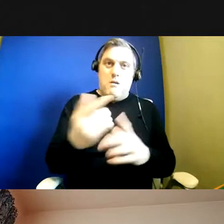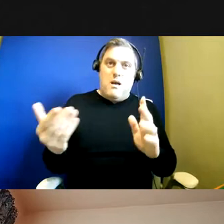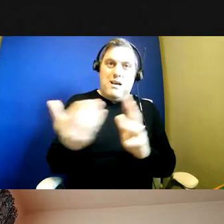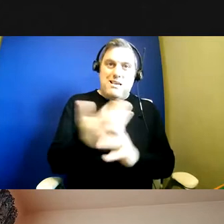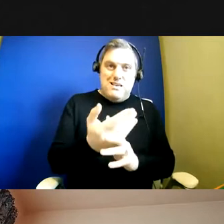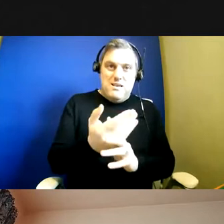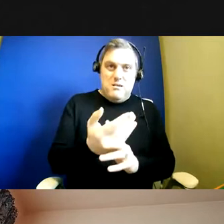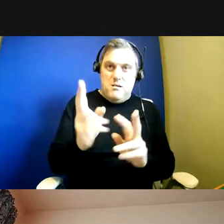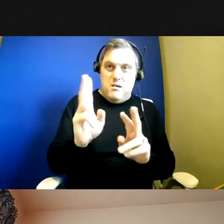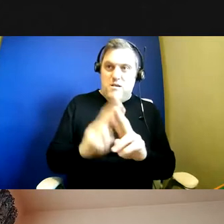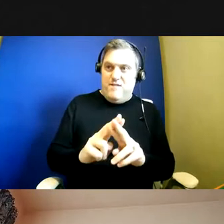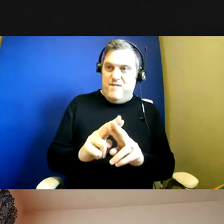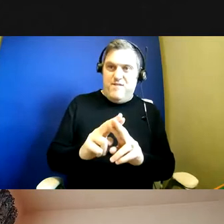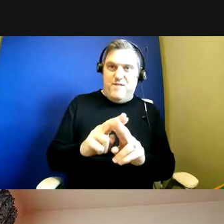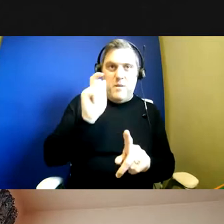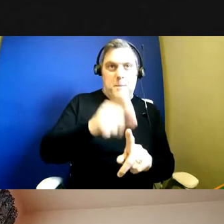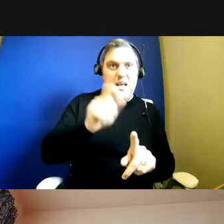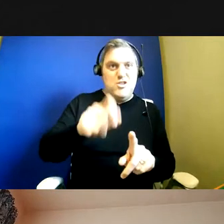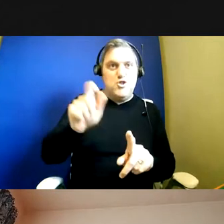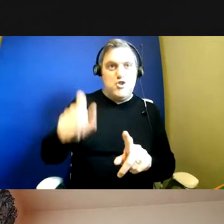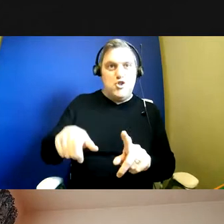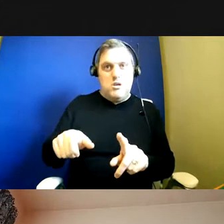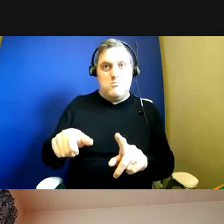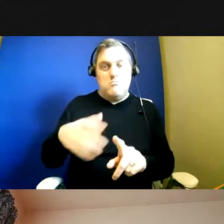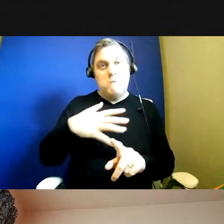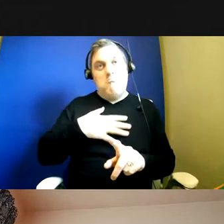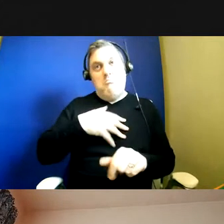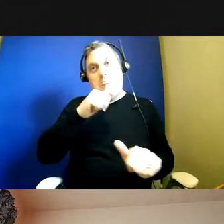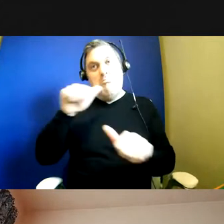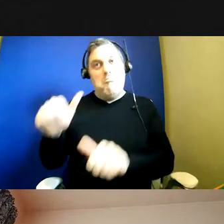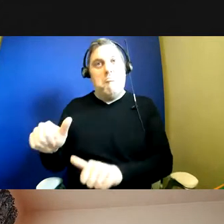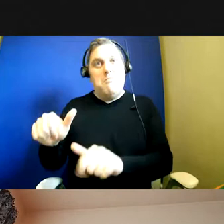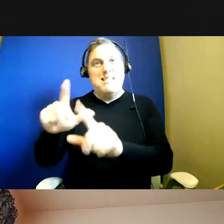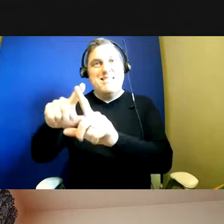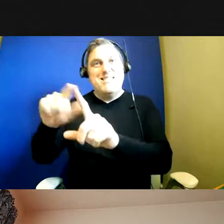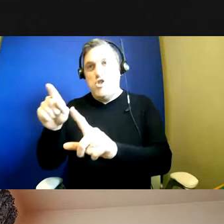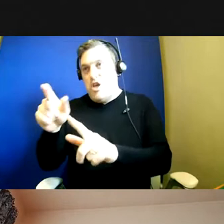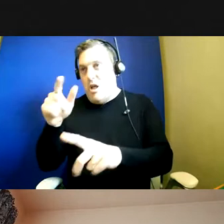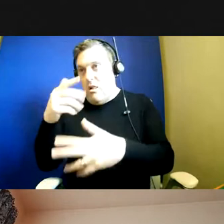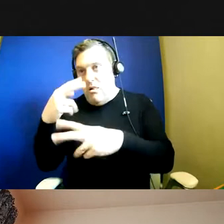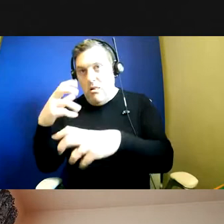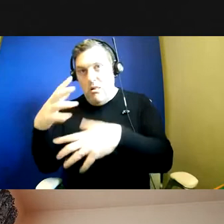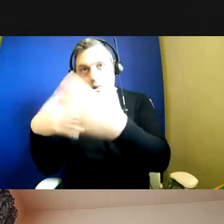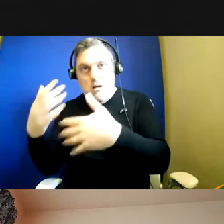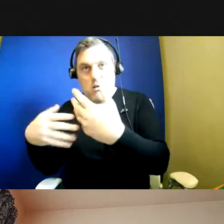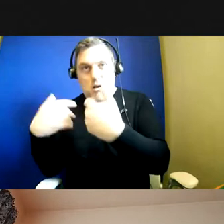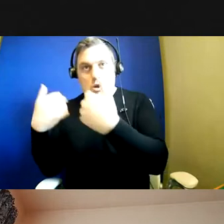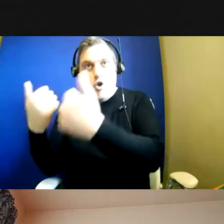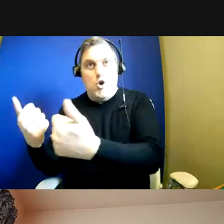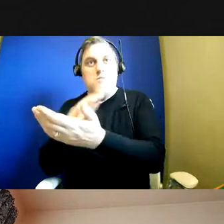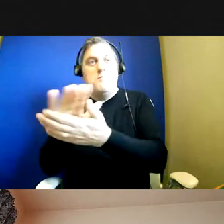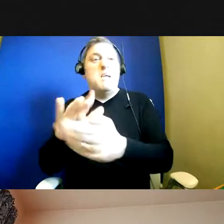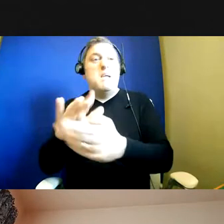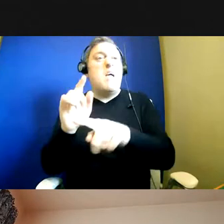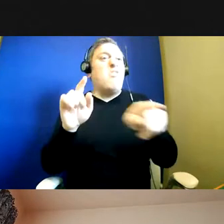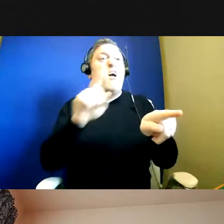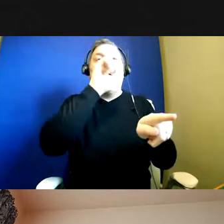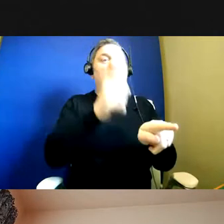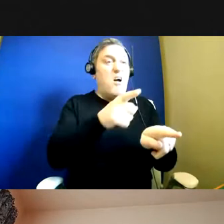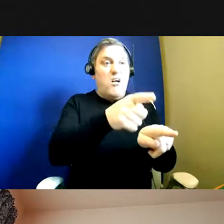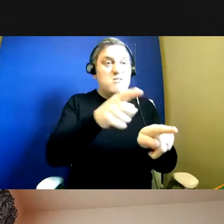a cohort of patients access things digitally, it gives more room and access for other patients that may